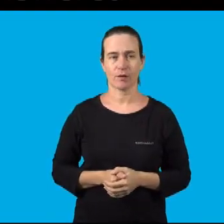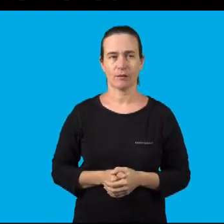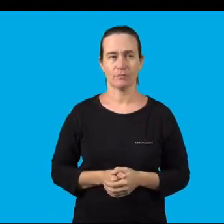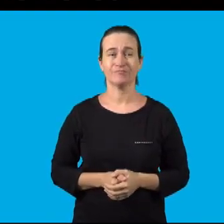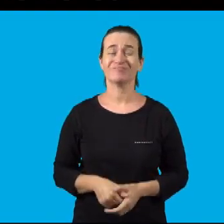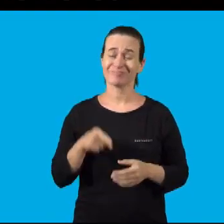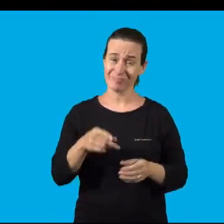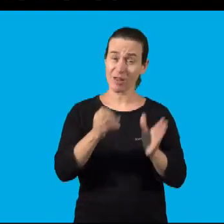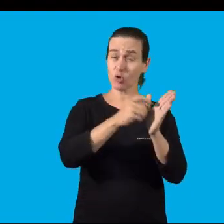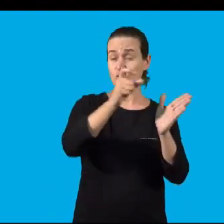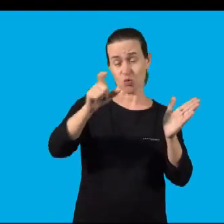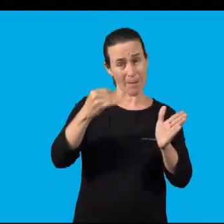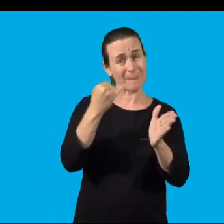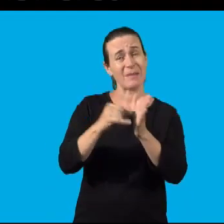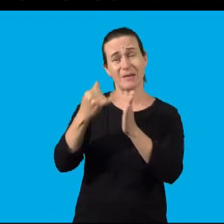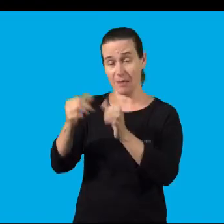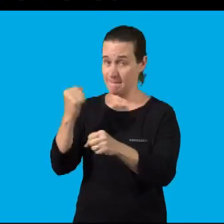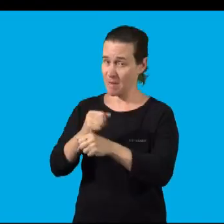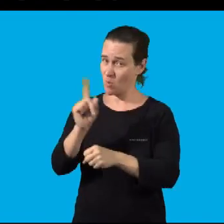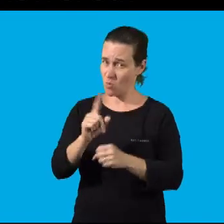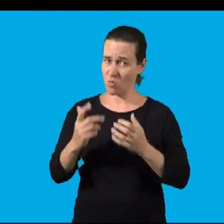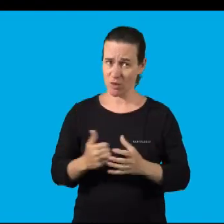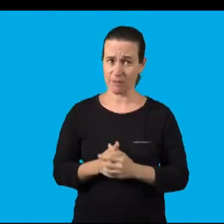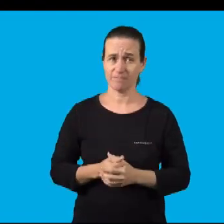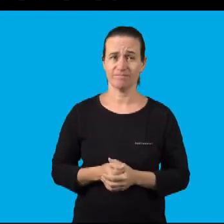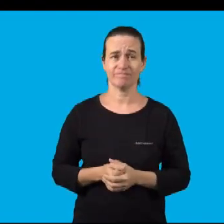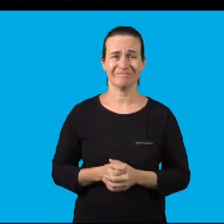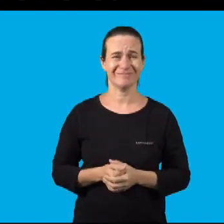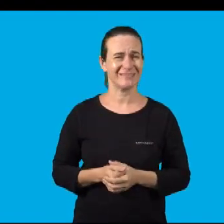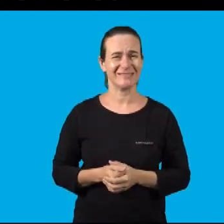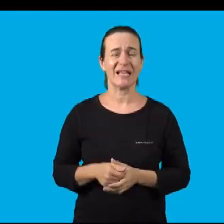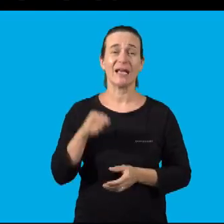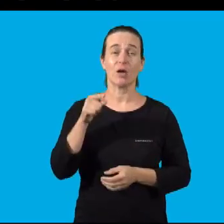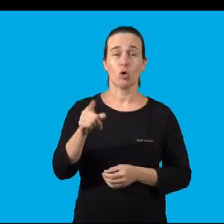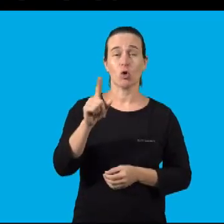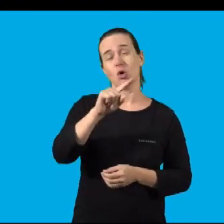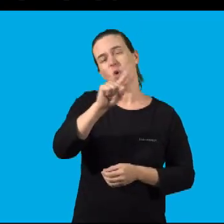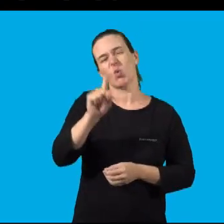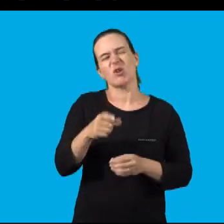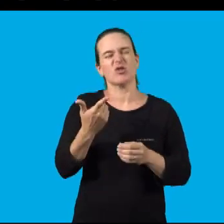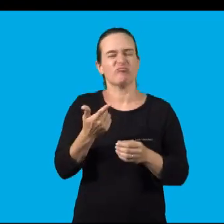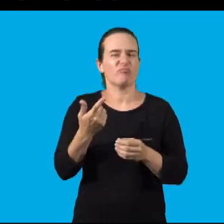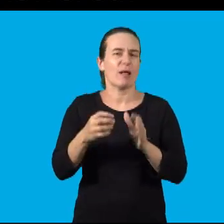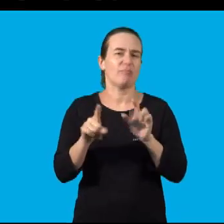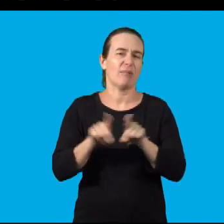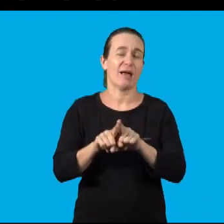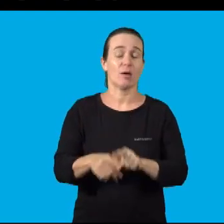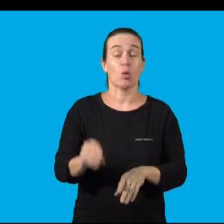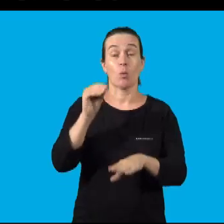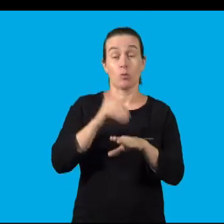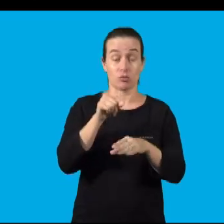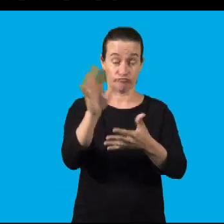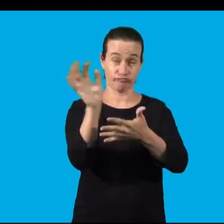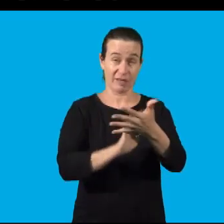are some of the critical errors that learners made when writing paper 2. Lower order recall questions such as place the extract